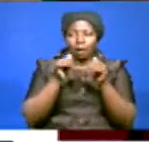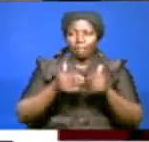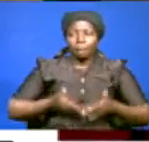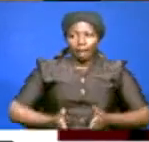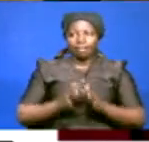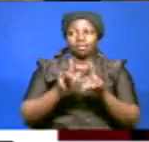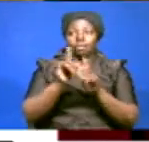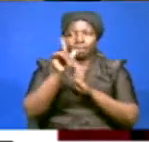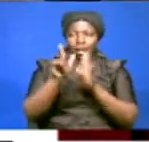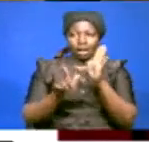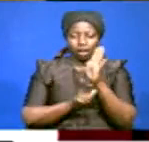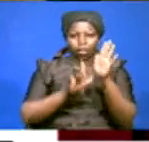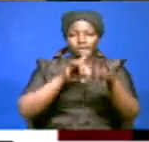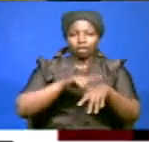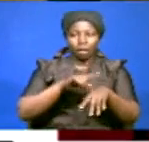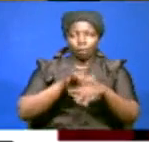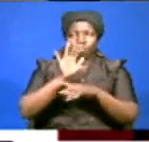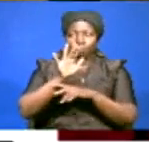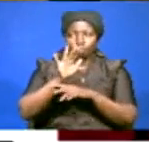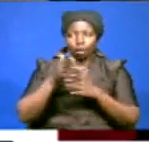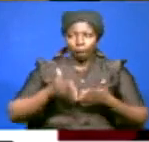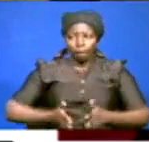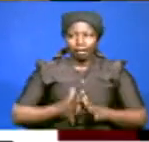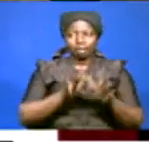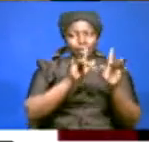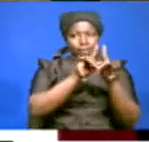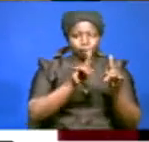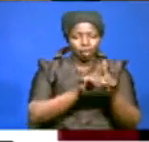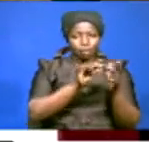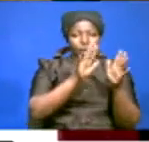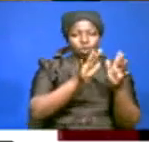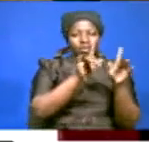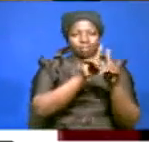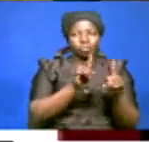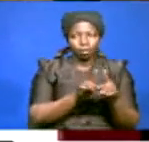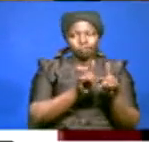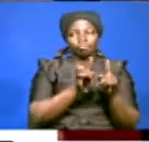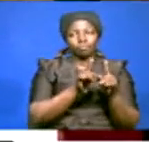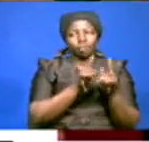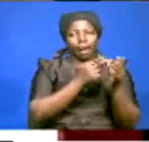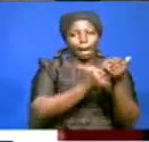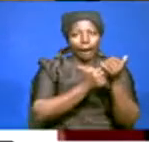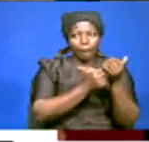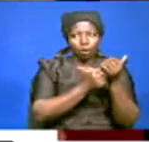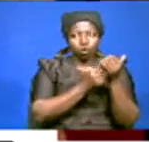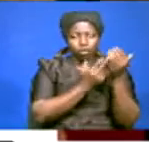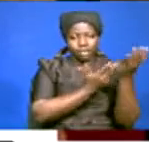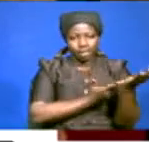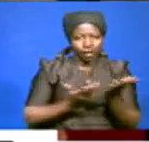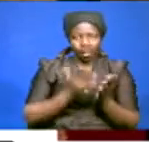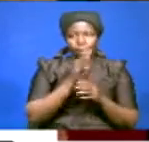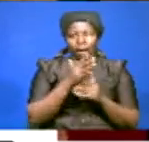more than a stranded, expectant couple receiving their little baby in a boma on a cold